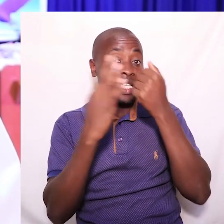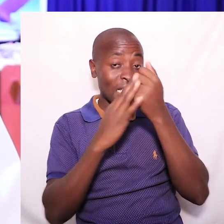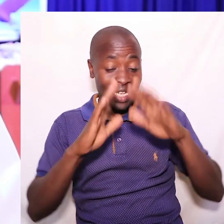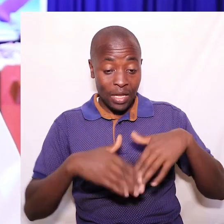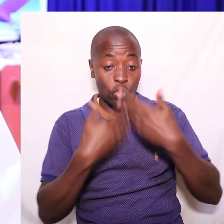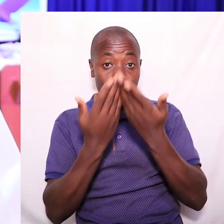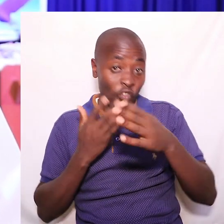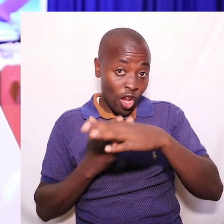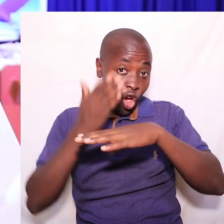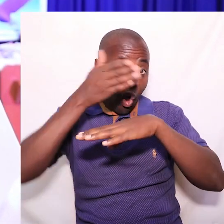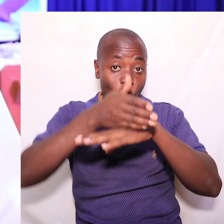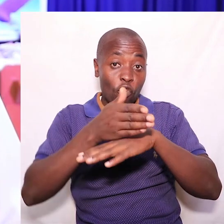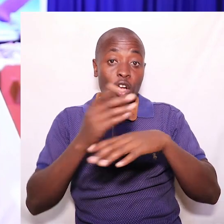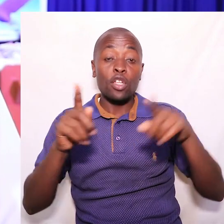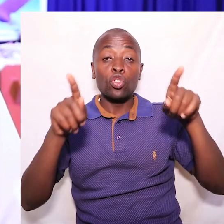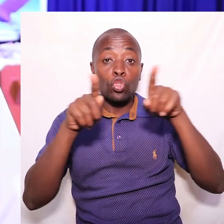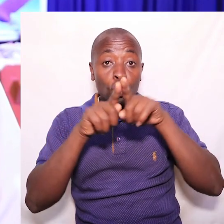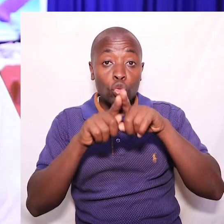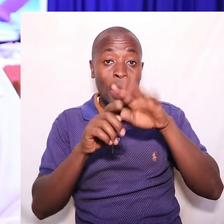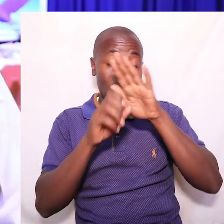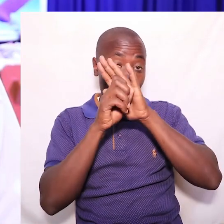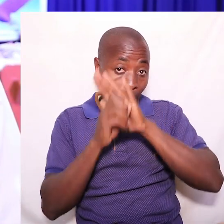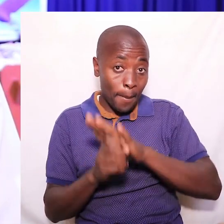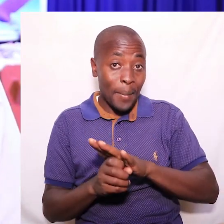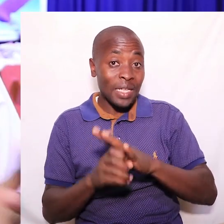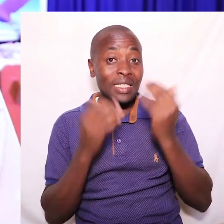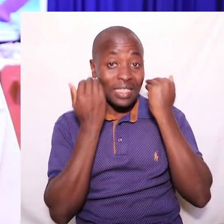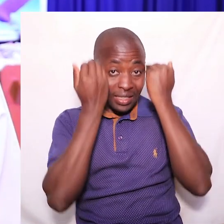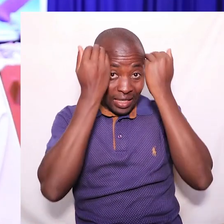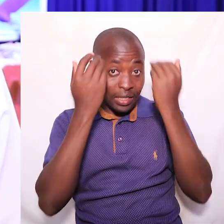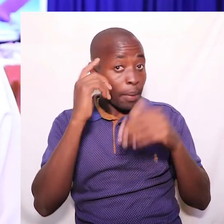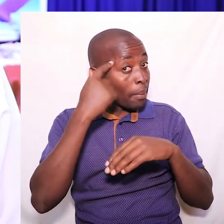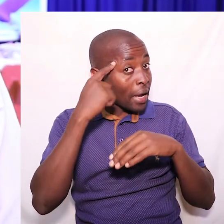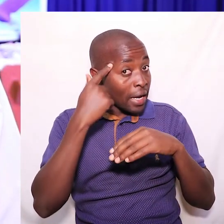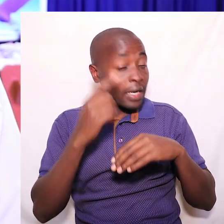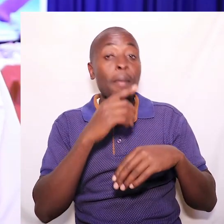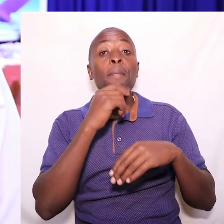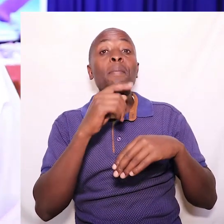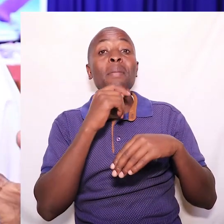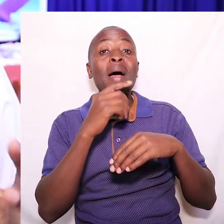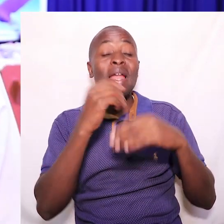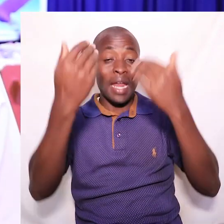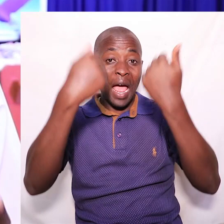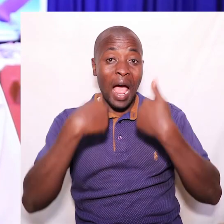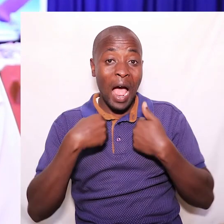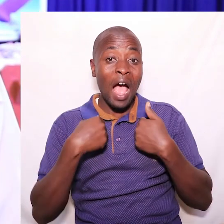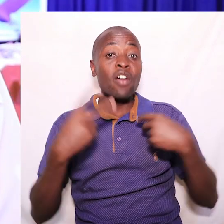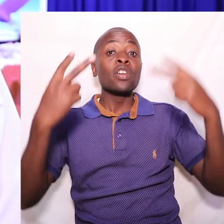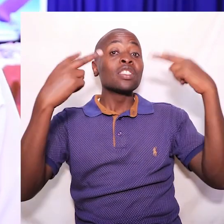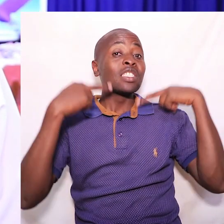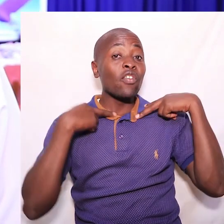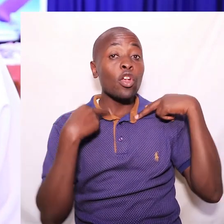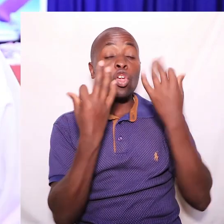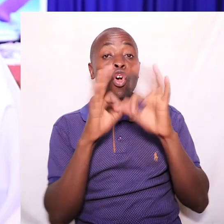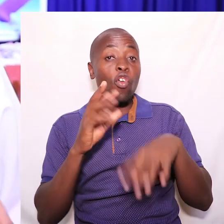over to a deprived mind. Now man is in bondage to Satan. He's being controlled